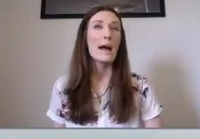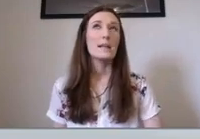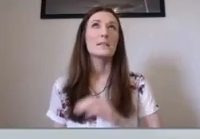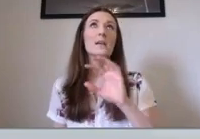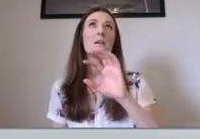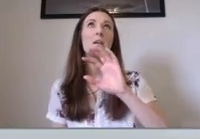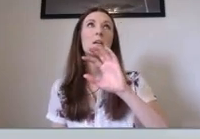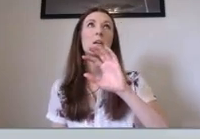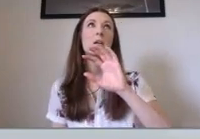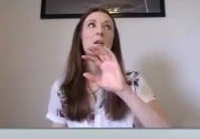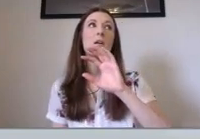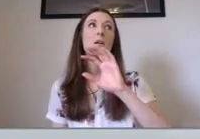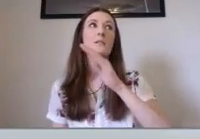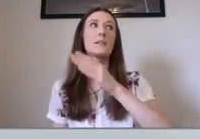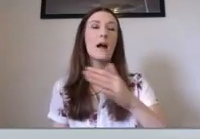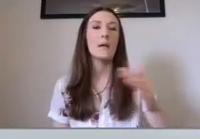As